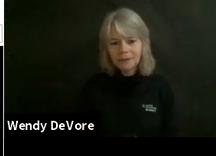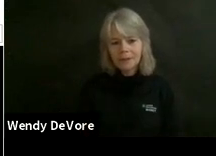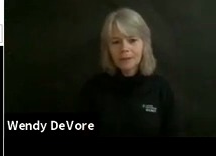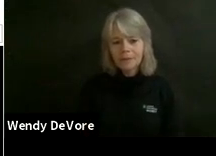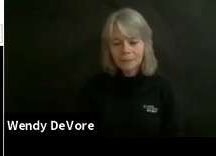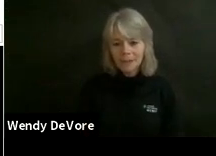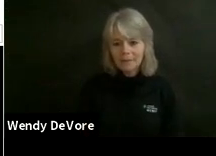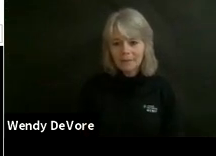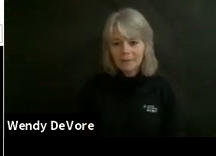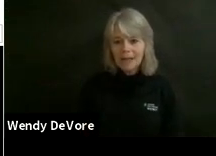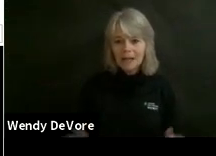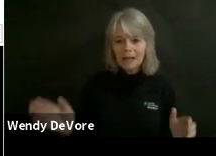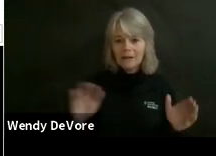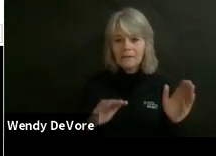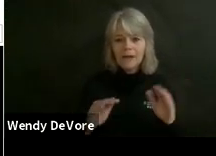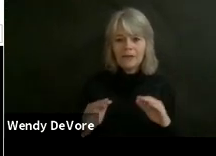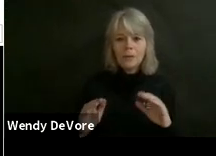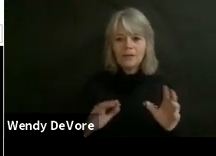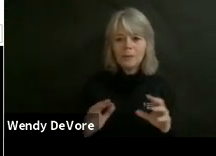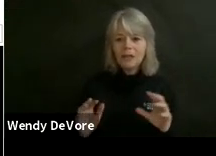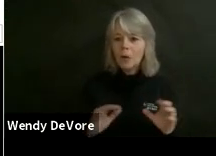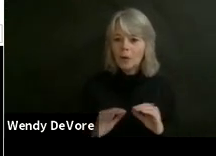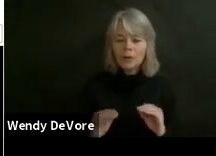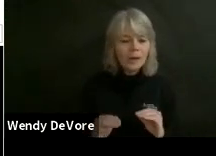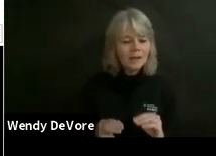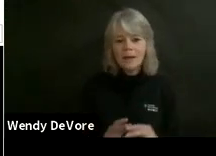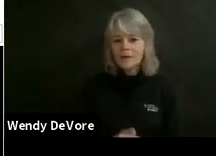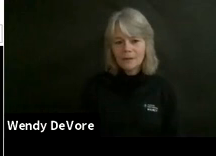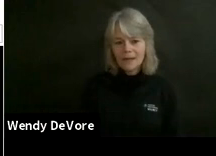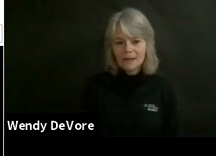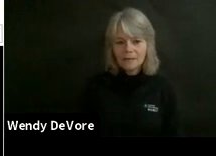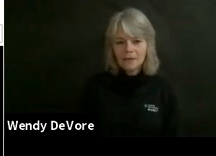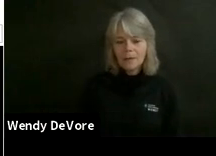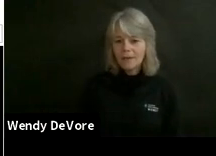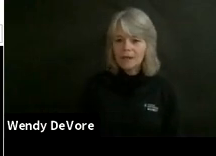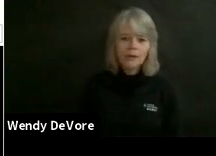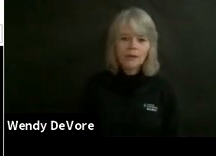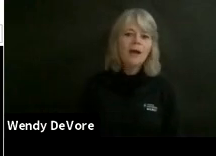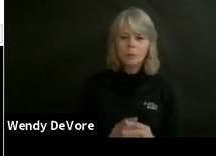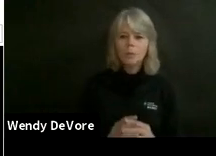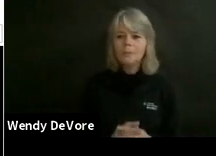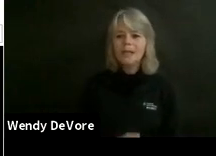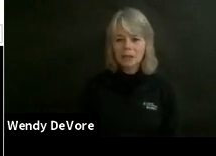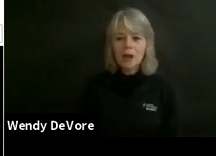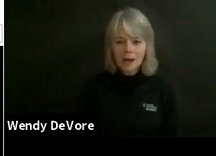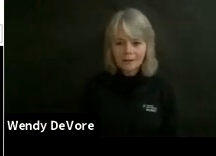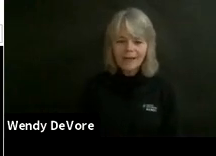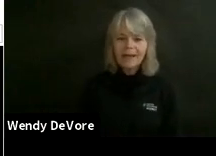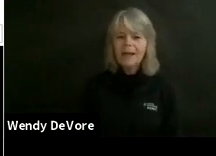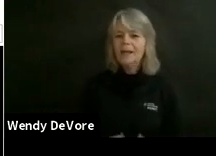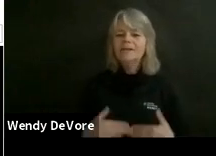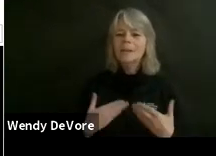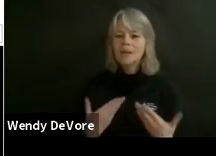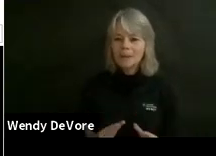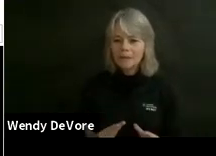person speaks. If everyone speaks over one another, that individual, the hearing loss will be lost.